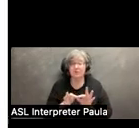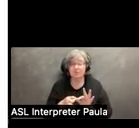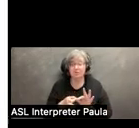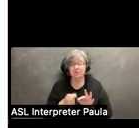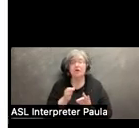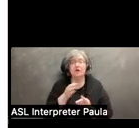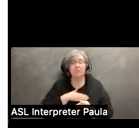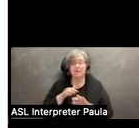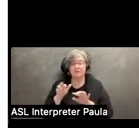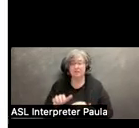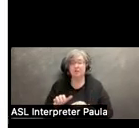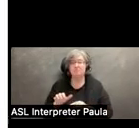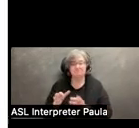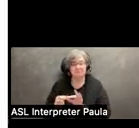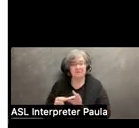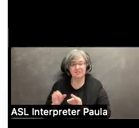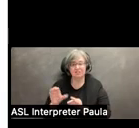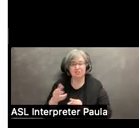soon as we can. Thank you so much.